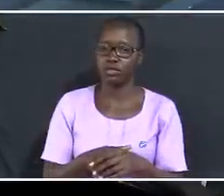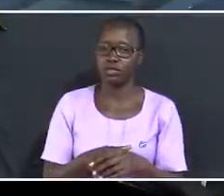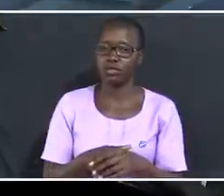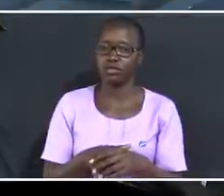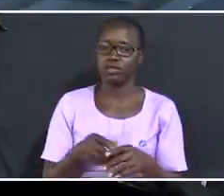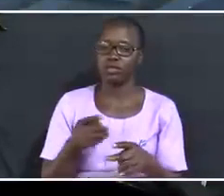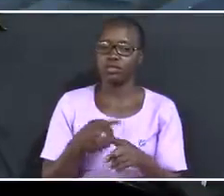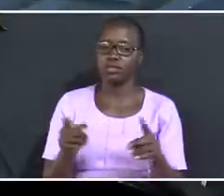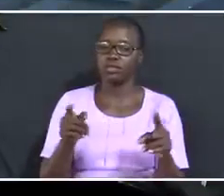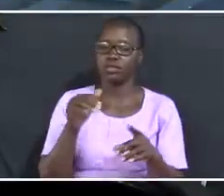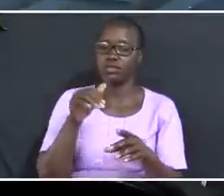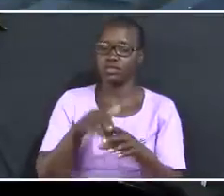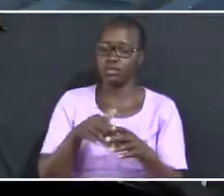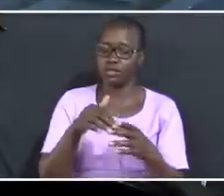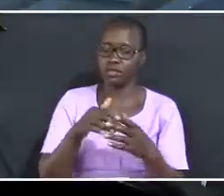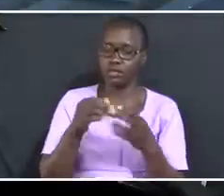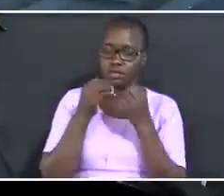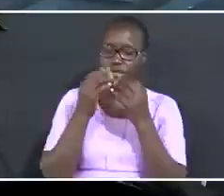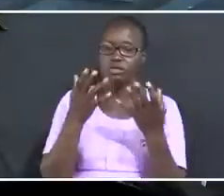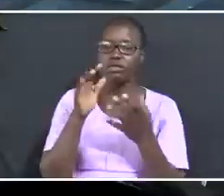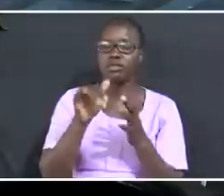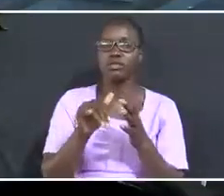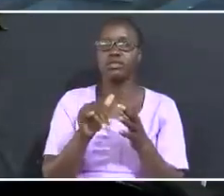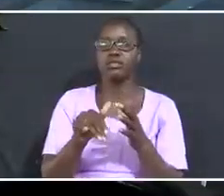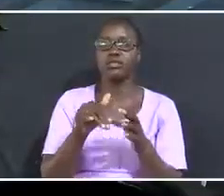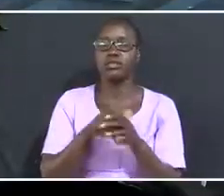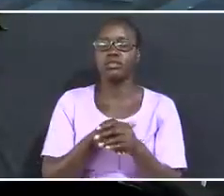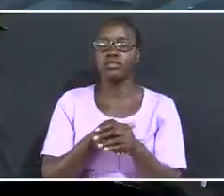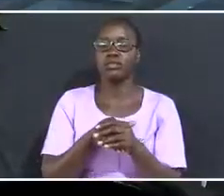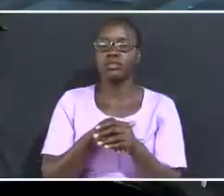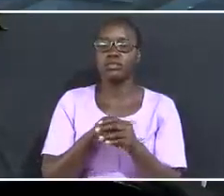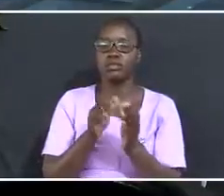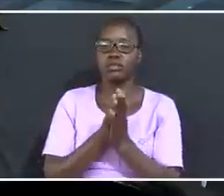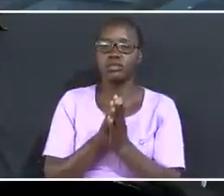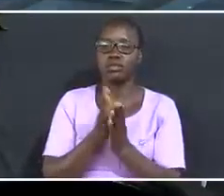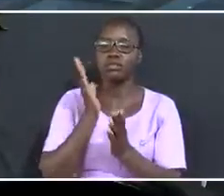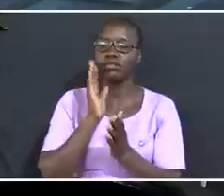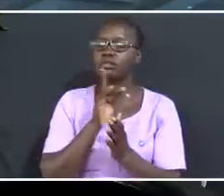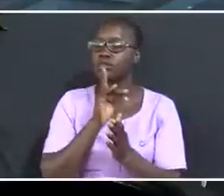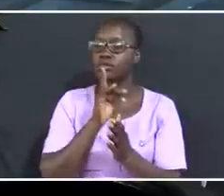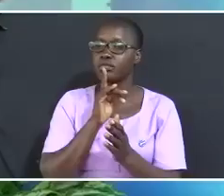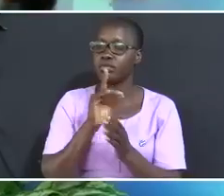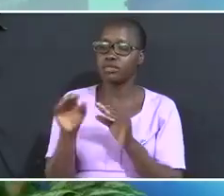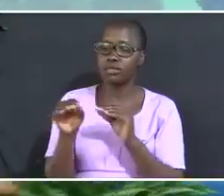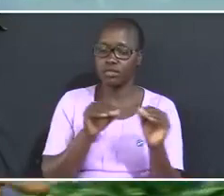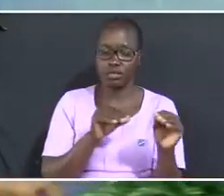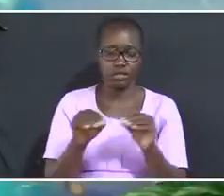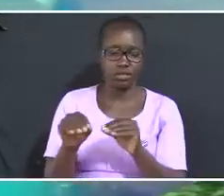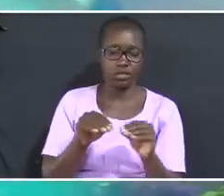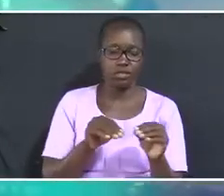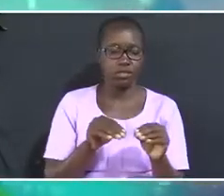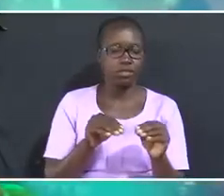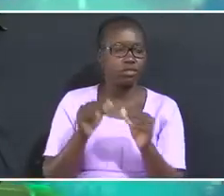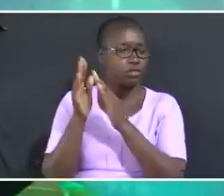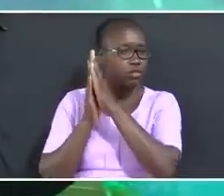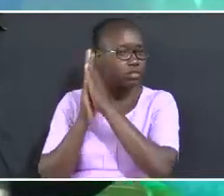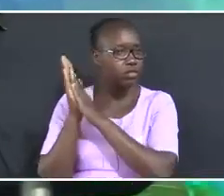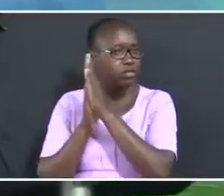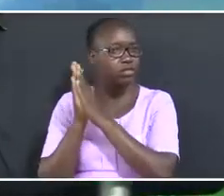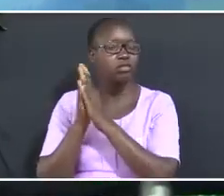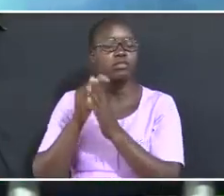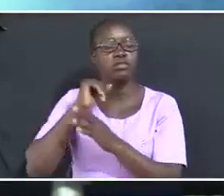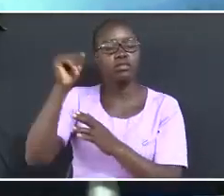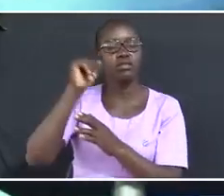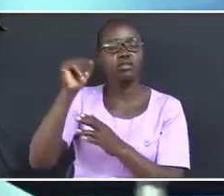that informed the independence movements, the Mau Mau, the